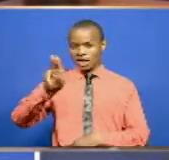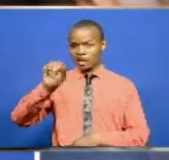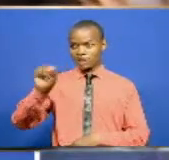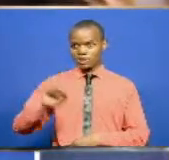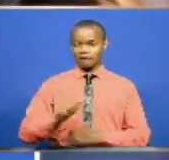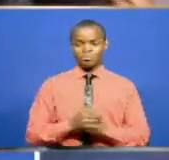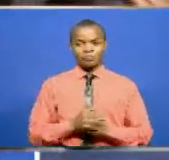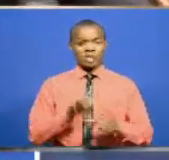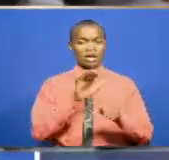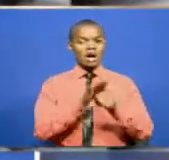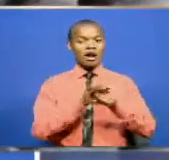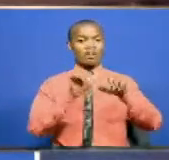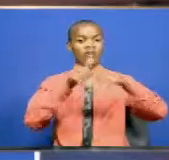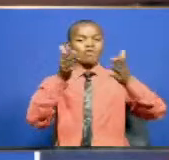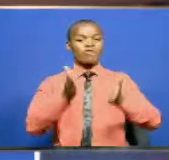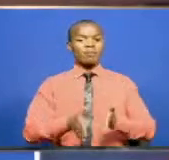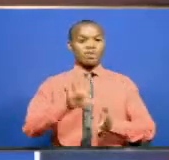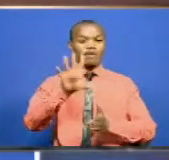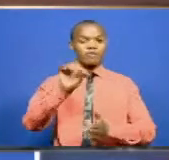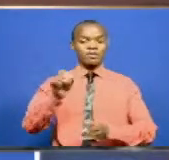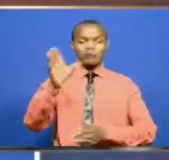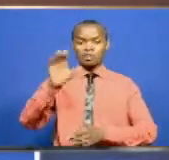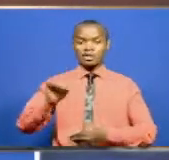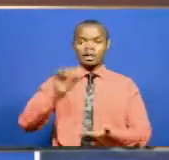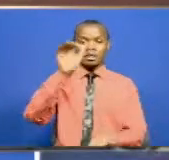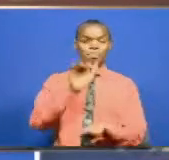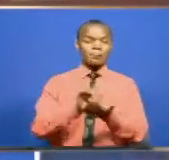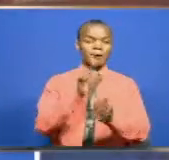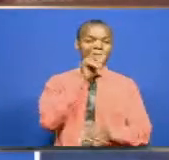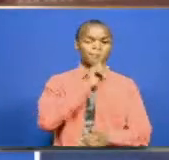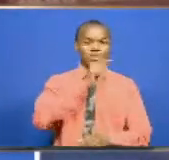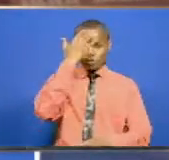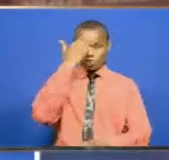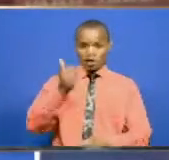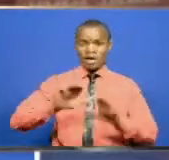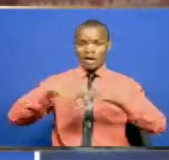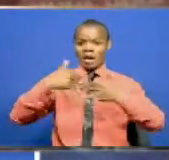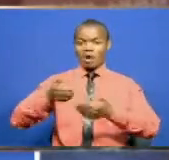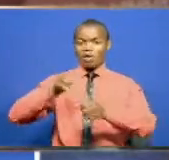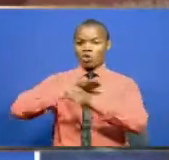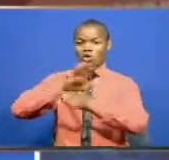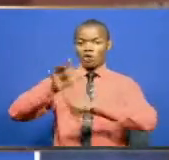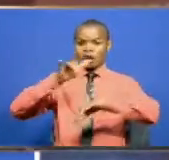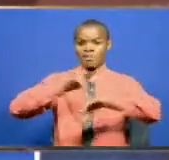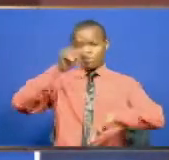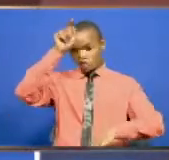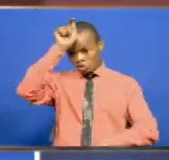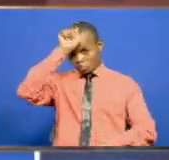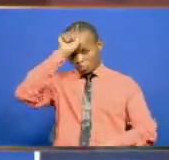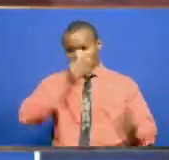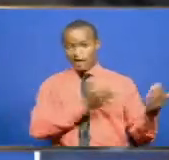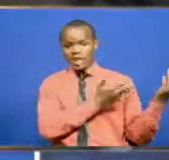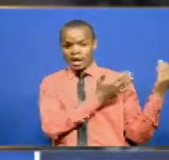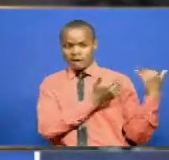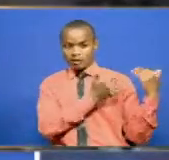lost over 50% of their annual revenue due to the impact from COVID-19. Tunisia